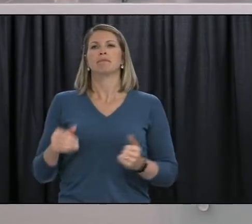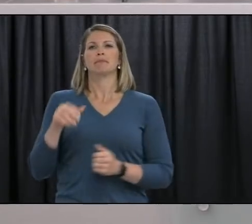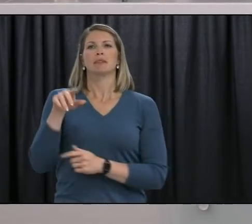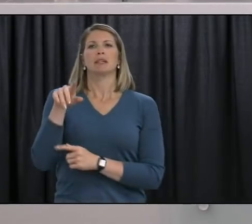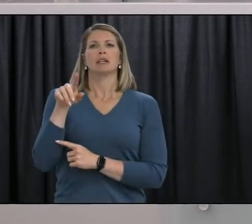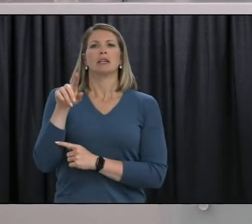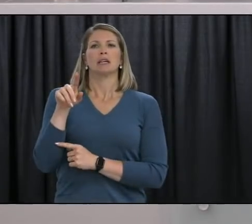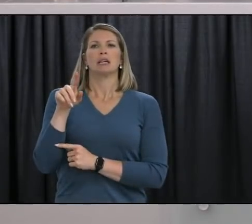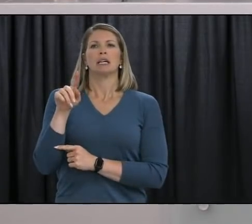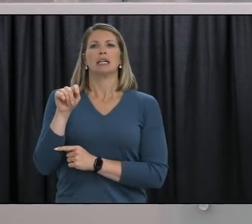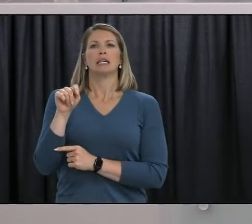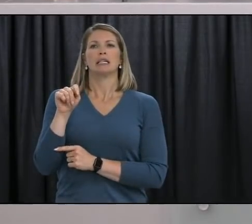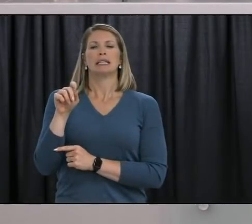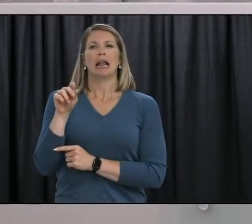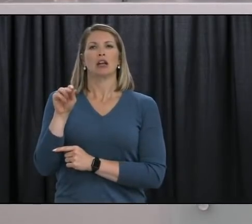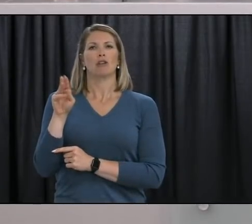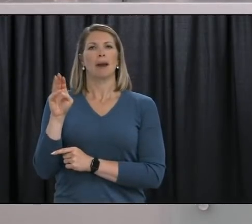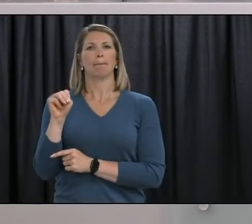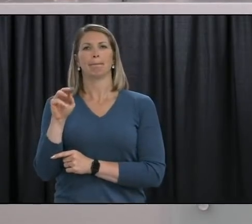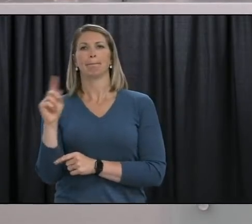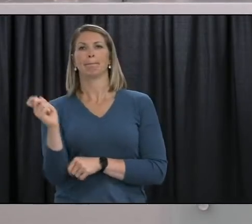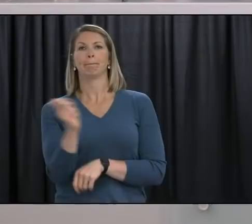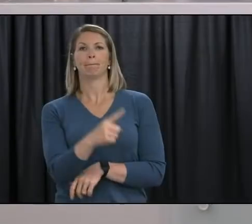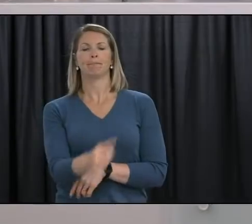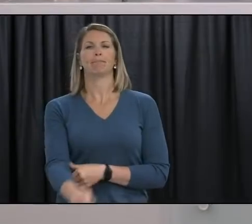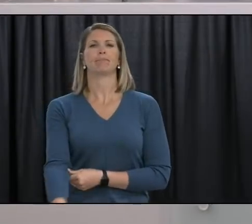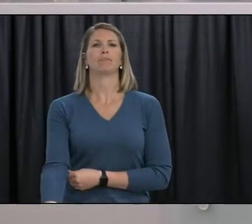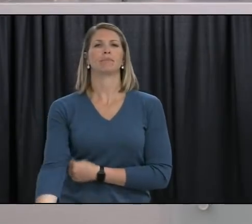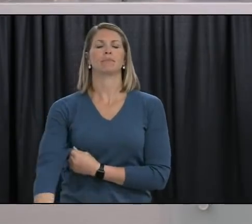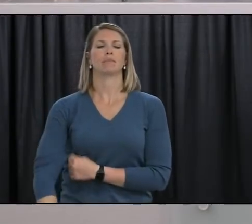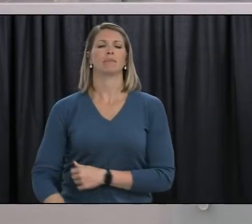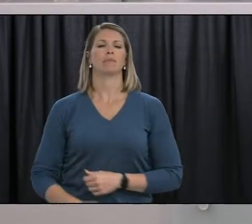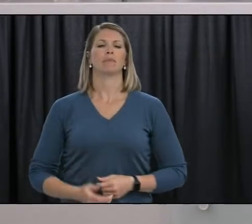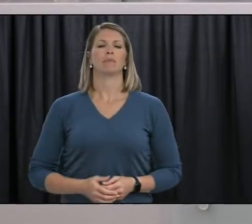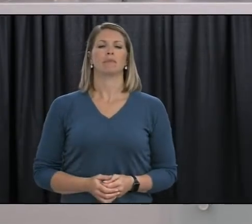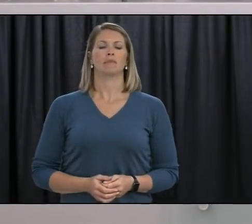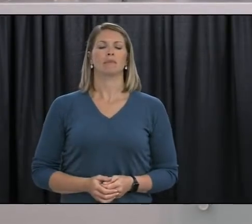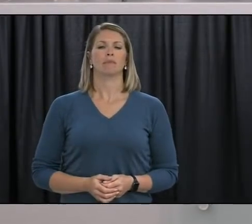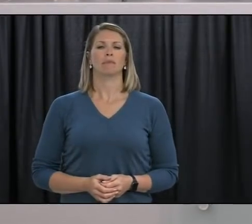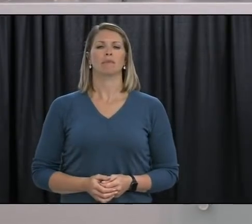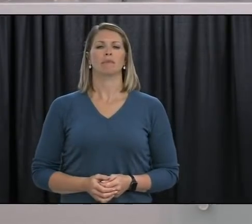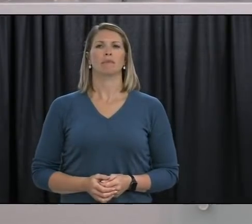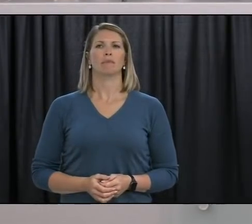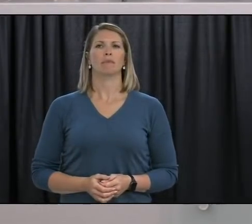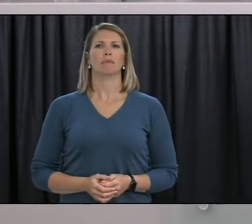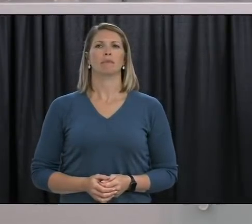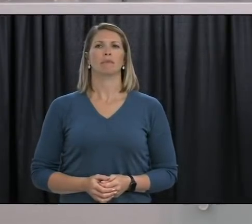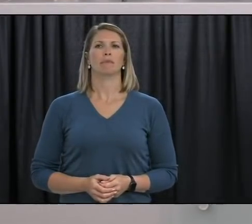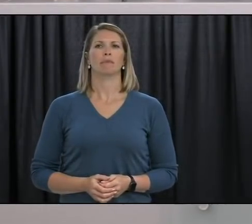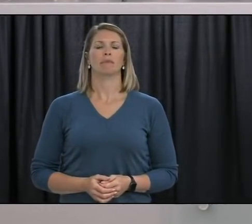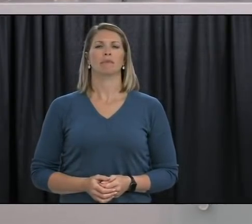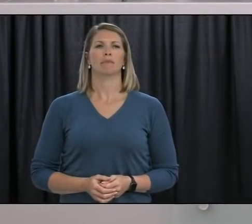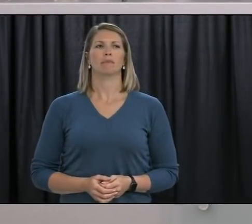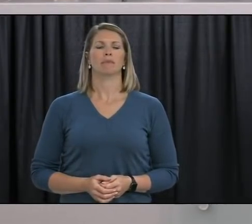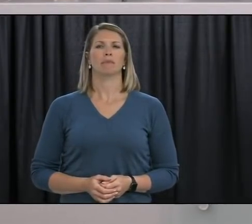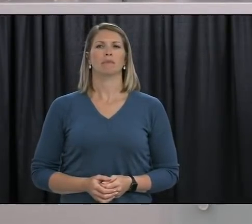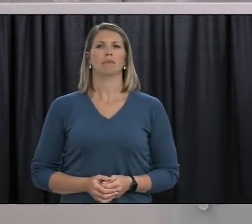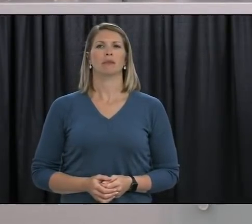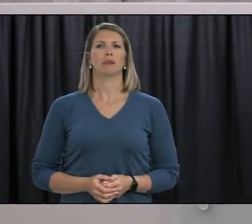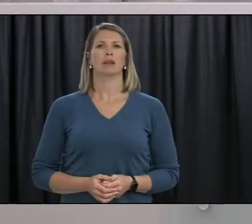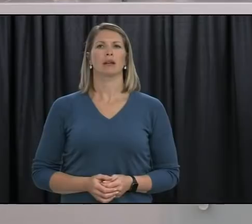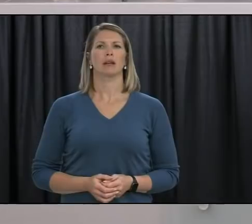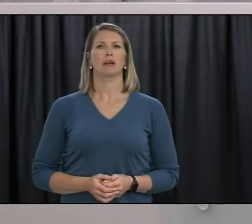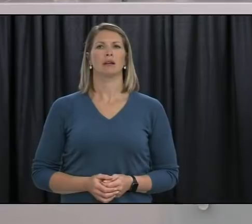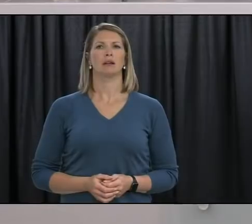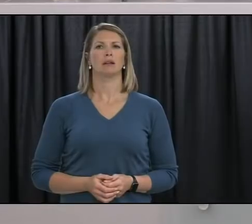Hi. This may be kind of moot now that the seniors' homes are opening. But